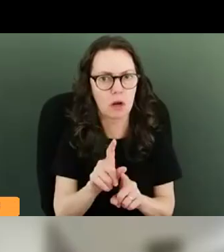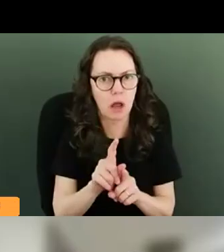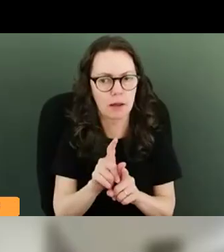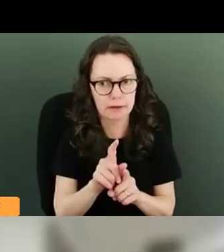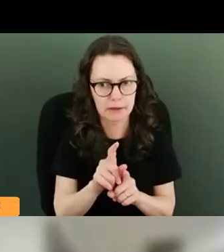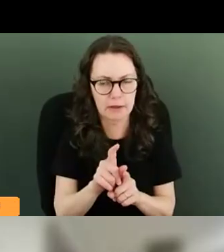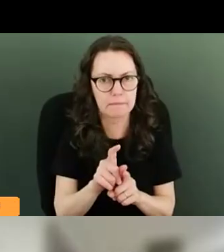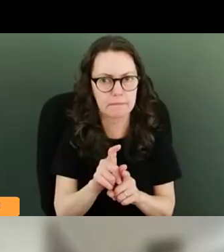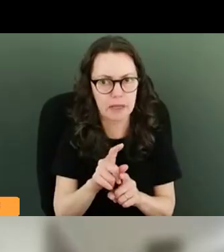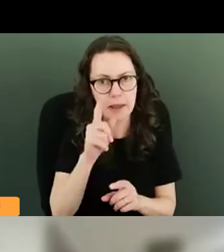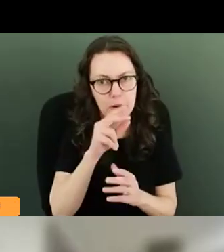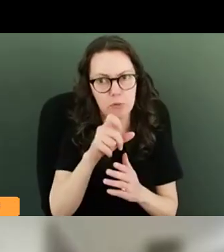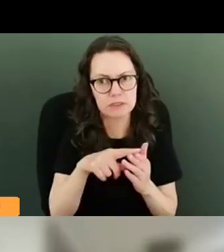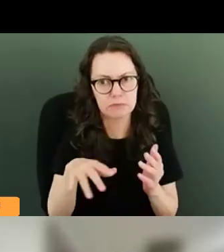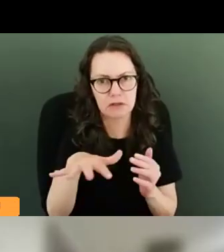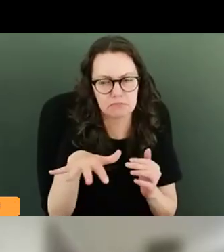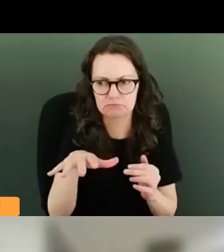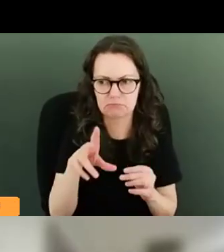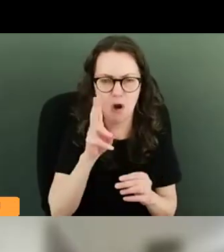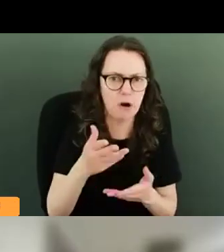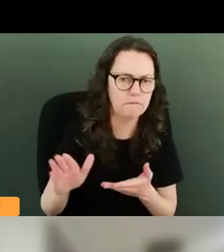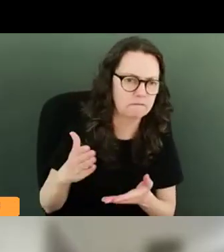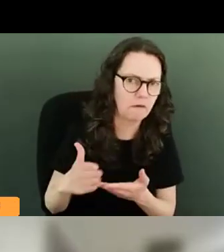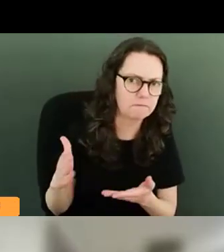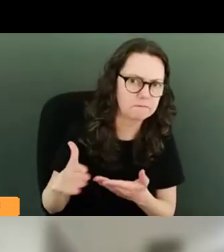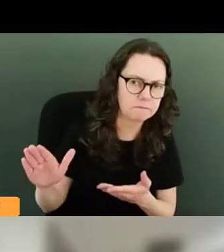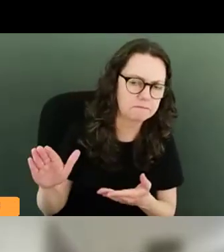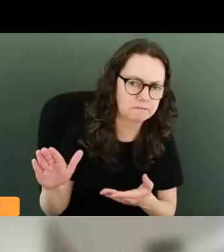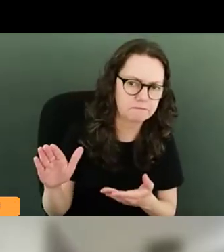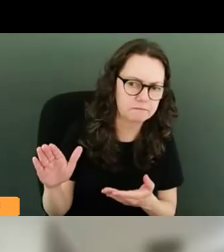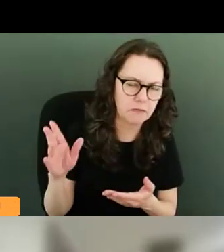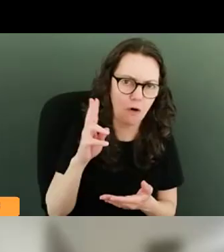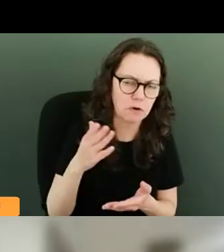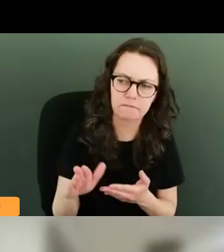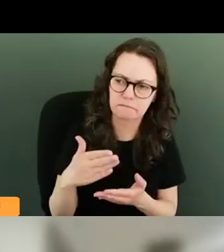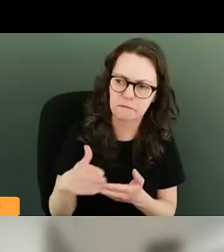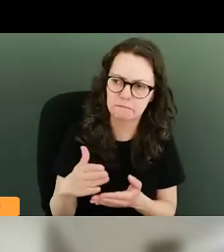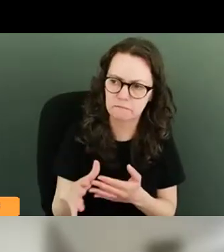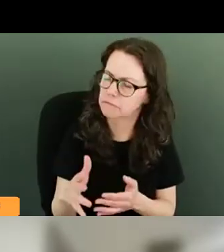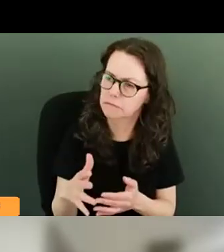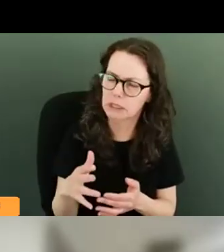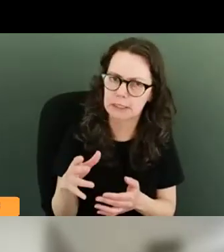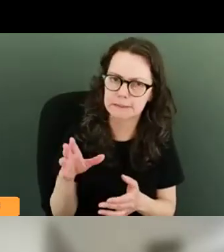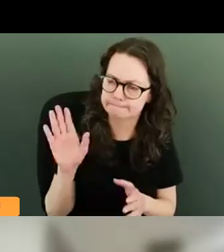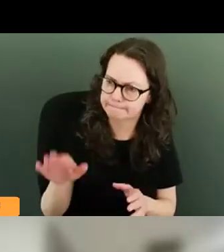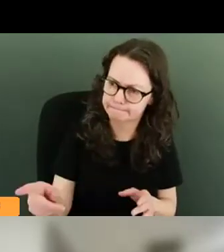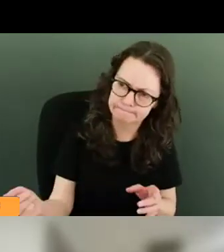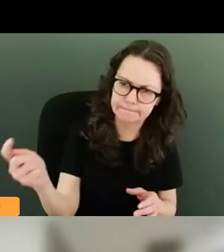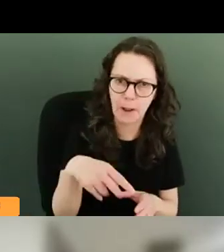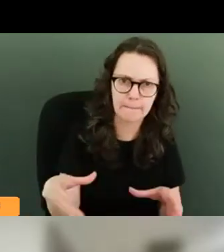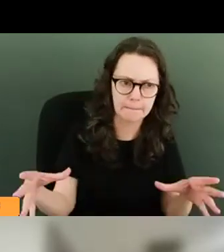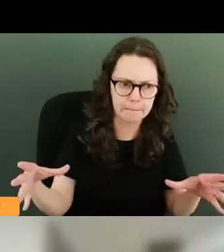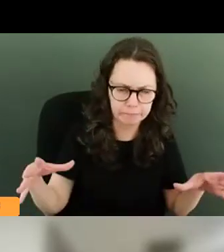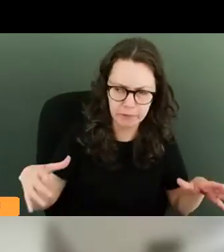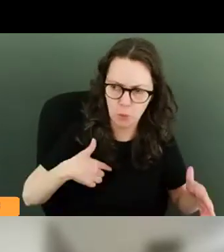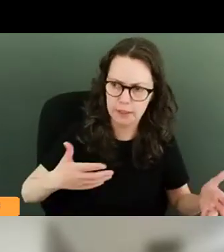spaces where people with disability are often excluded. There's something incredibly empowering about not just creating space